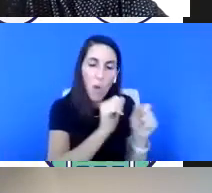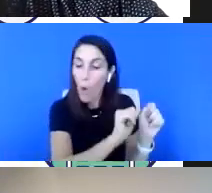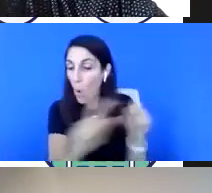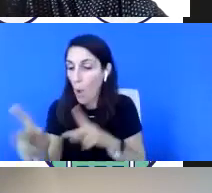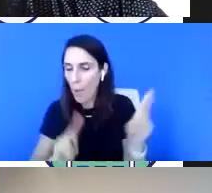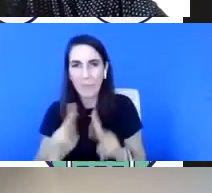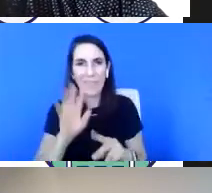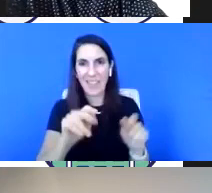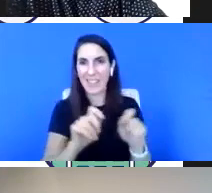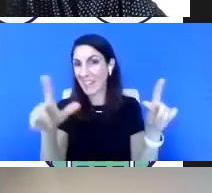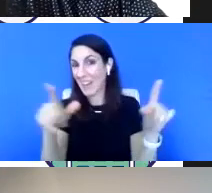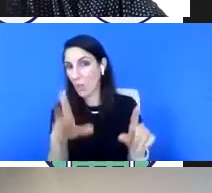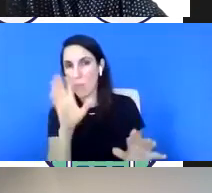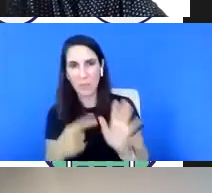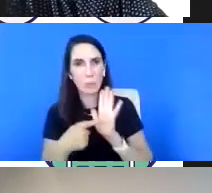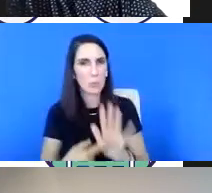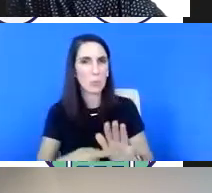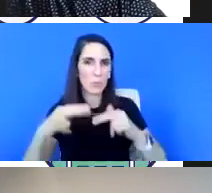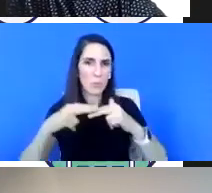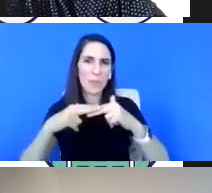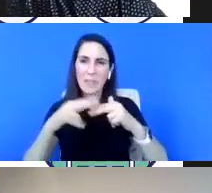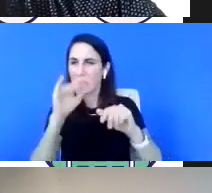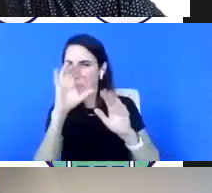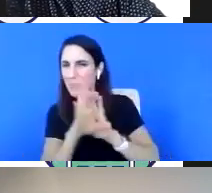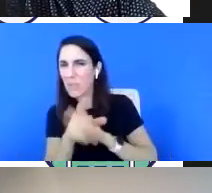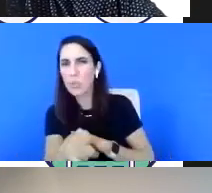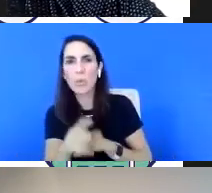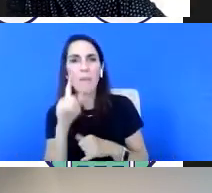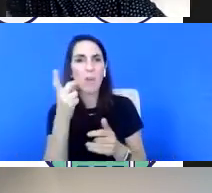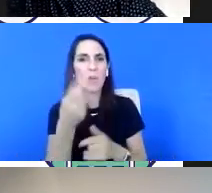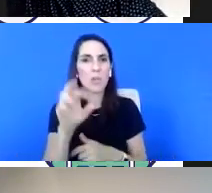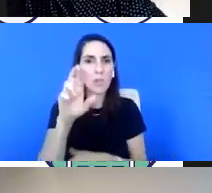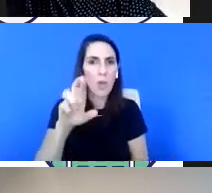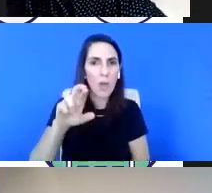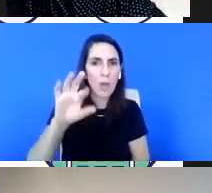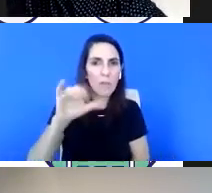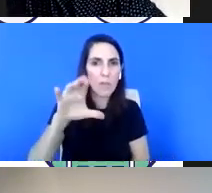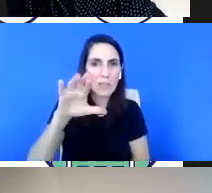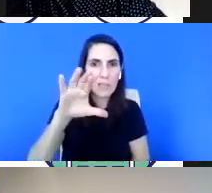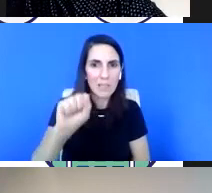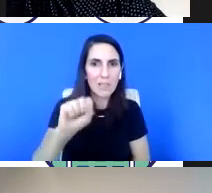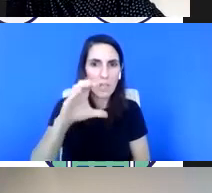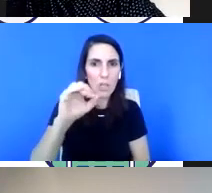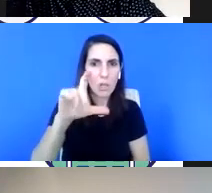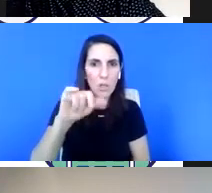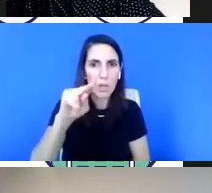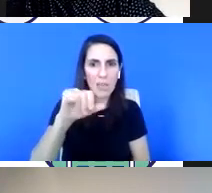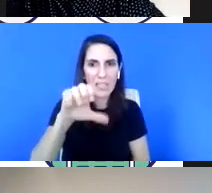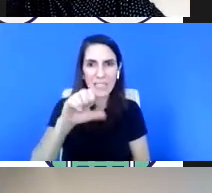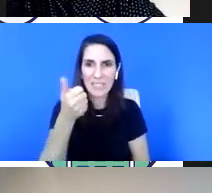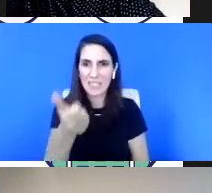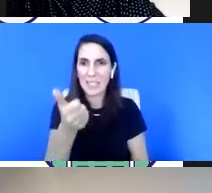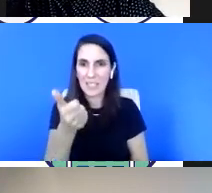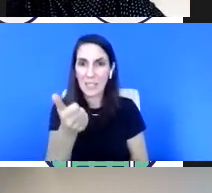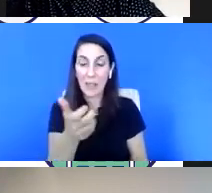This slide includes a photo of Dr. Francis Collins. Dr. Francis Collins is now the